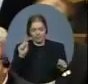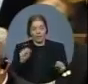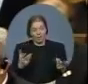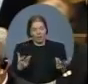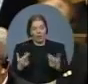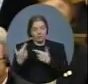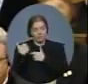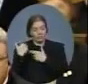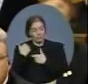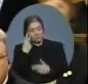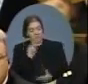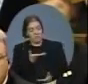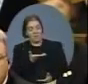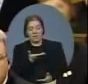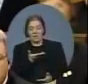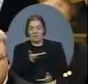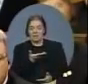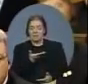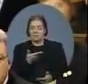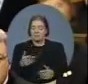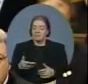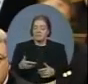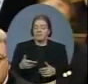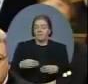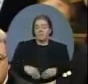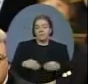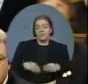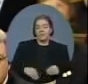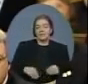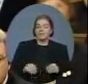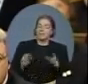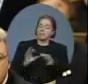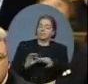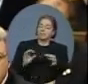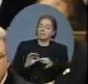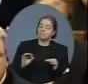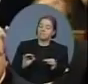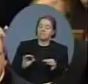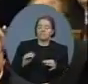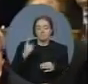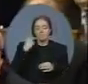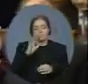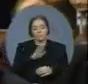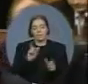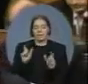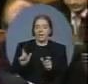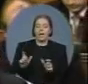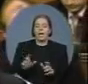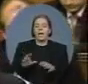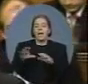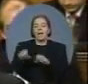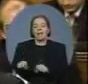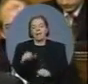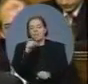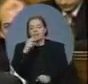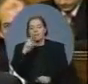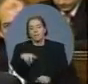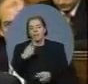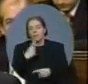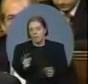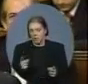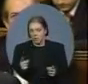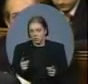come up with is that the negative attack ad wasn't really an ad. By failing to get permission from before releasing the